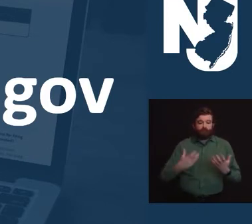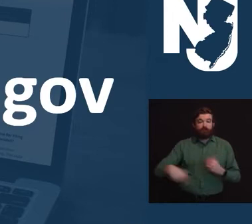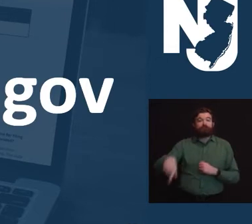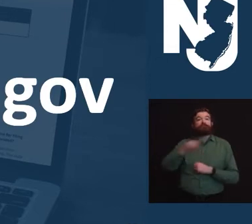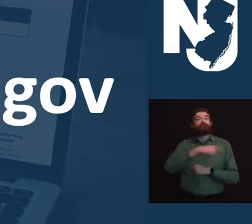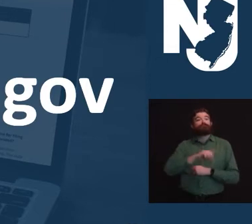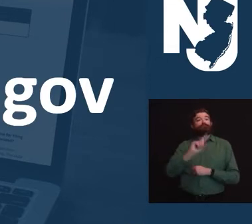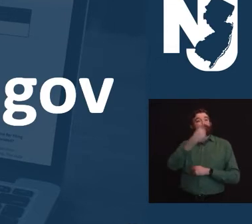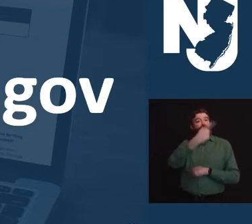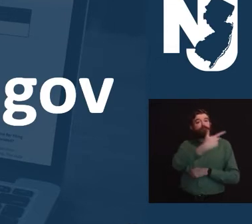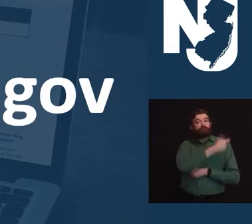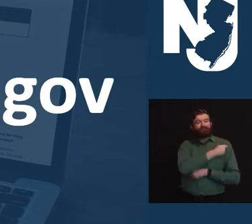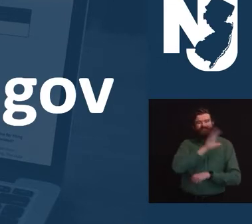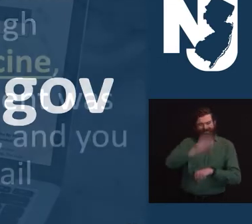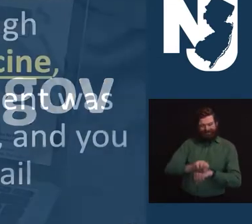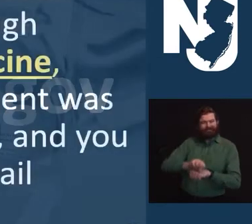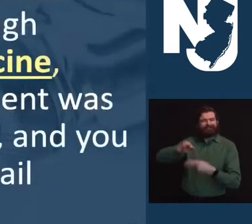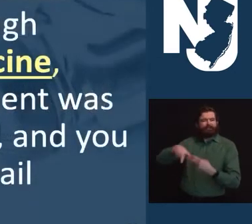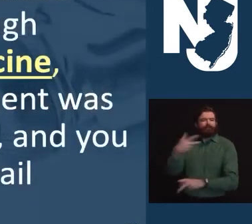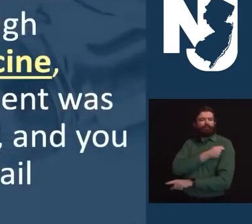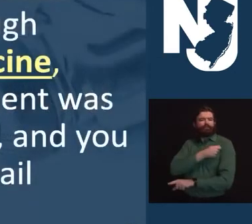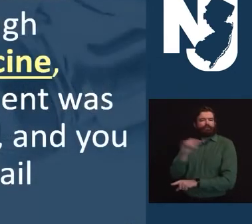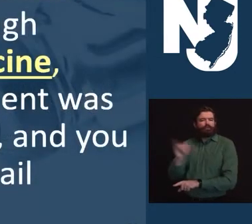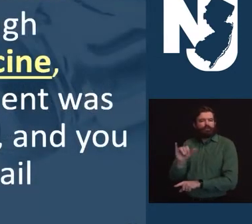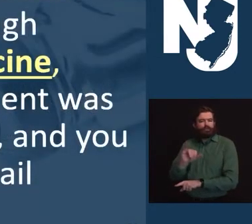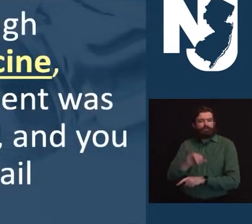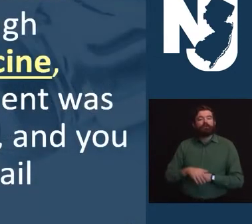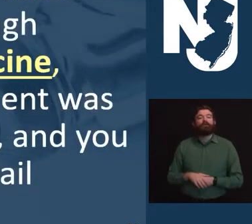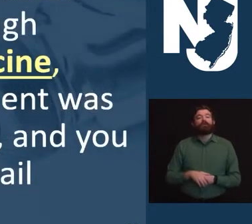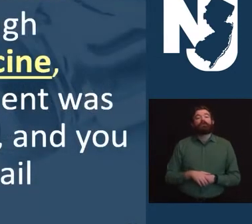their second. If you received your first vaccination dose through